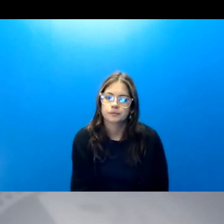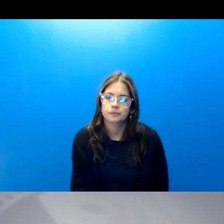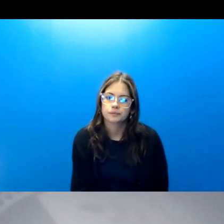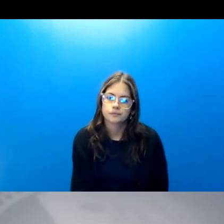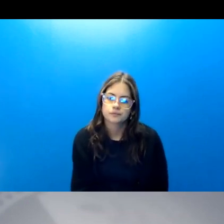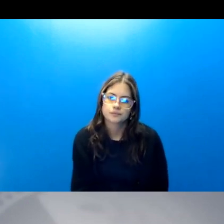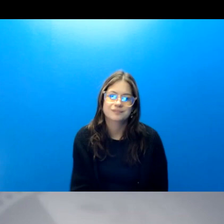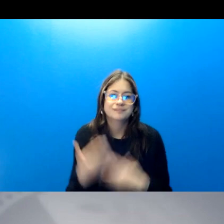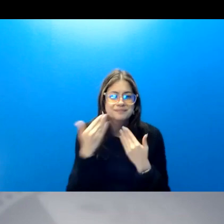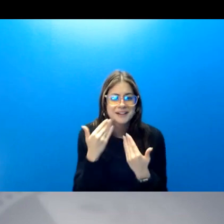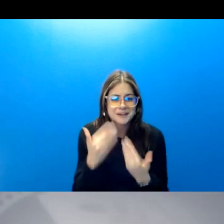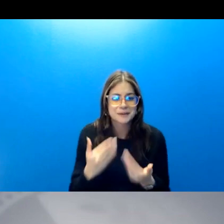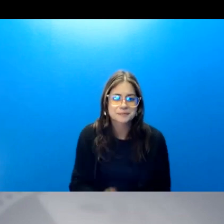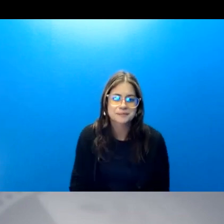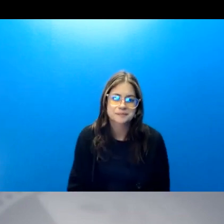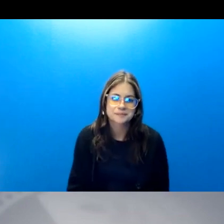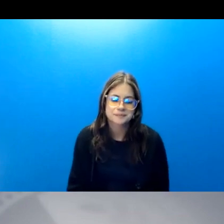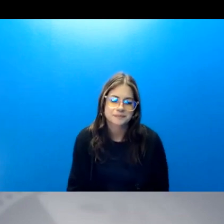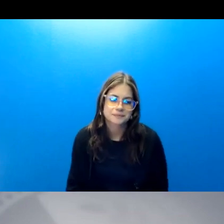Thank you.